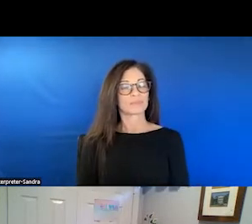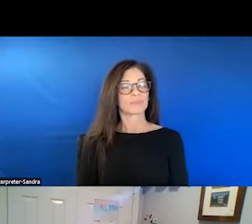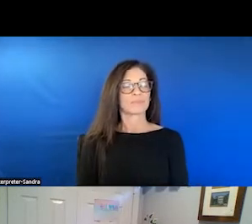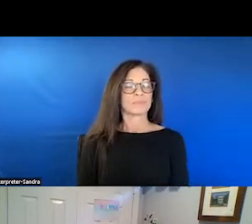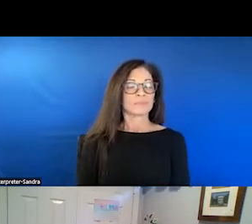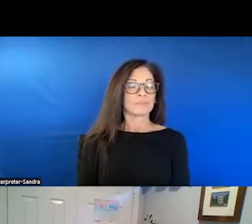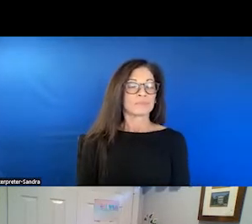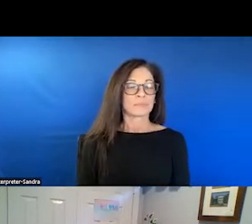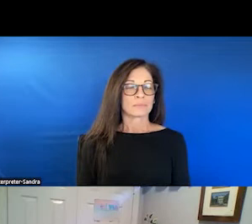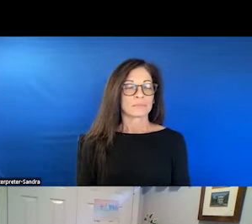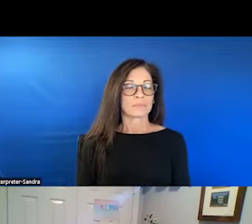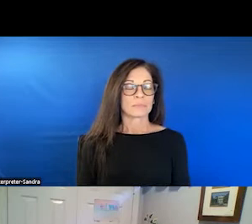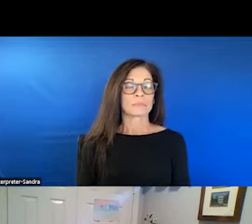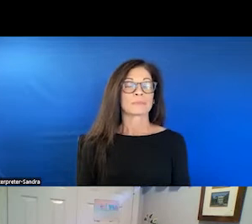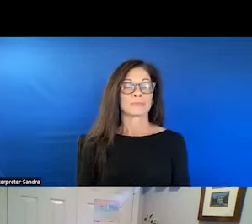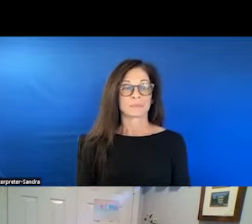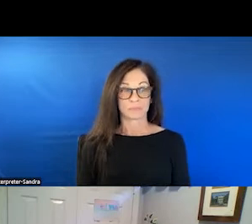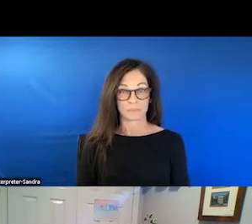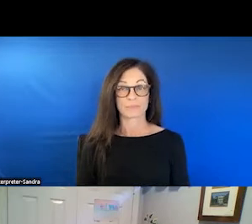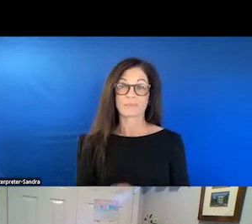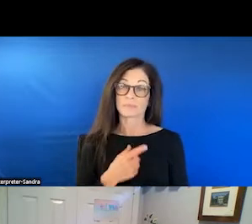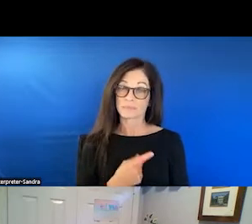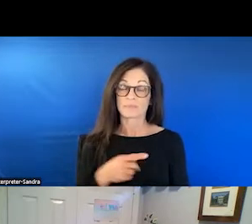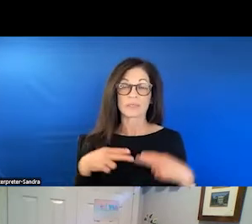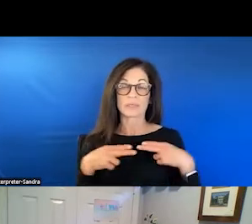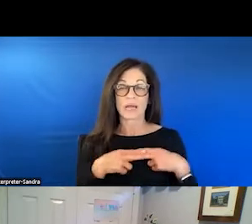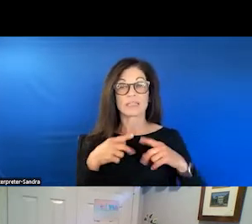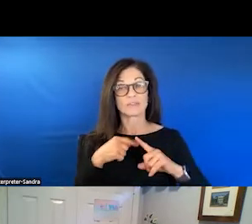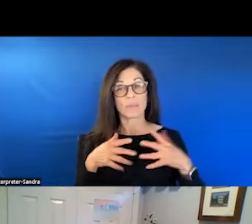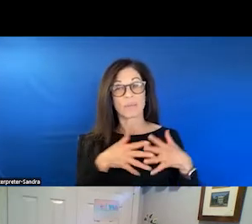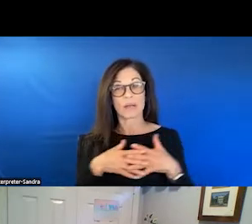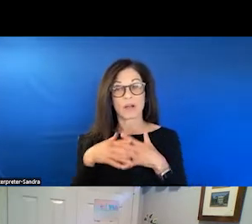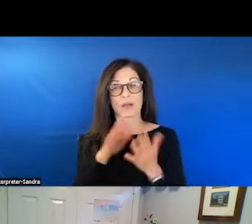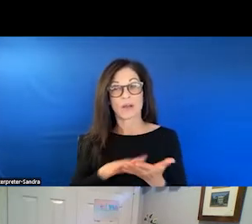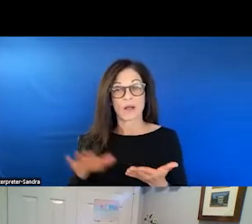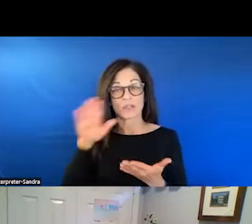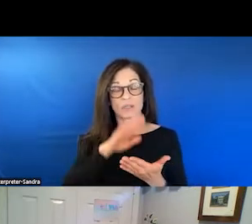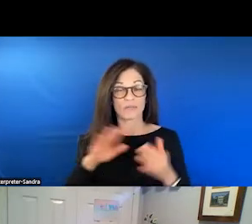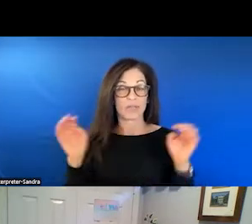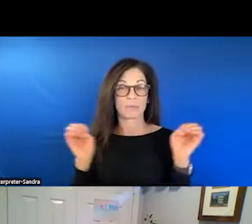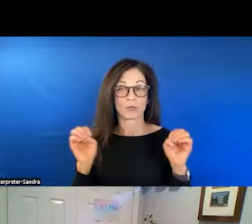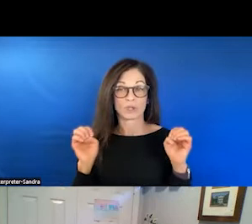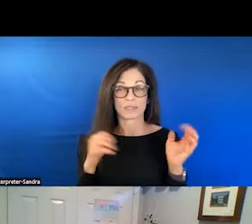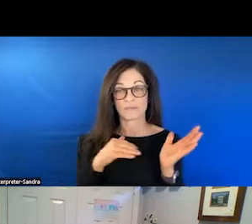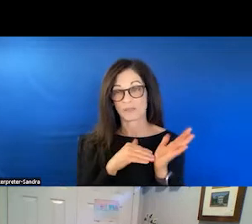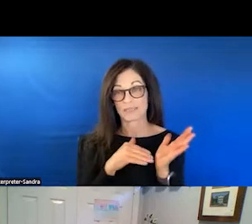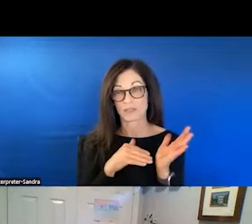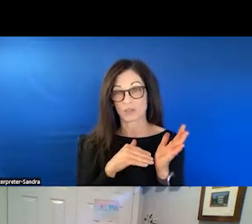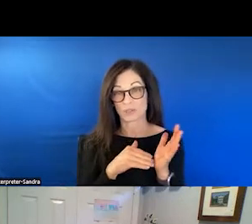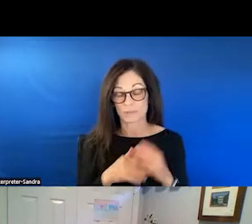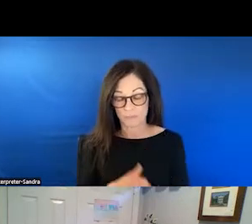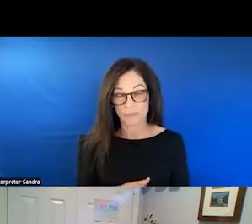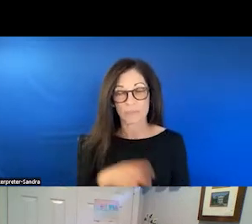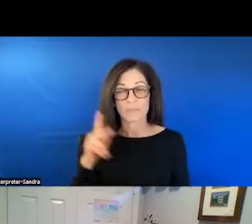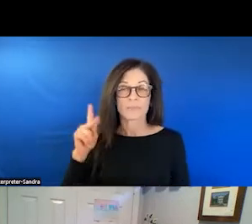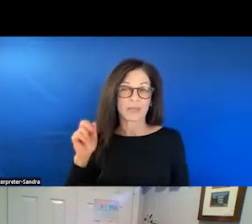All righty, and this slide actually comes from the American College of Emergency Physicians. And Karen's going to put in a link